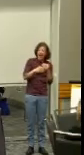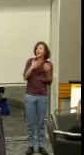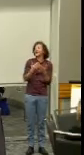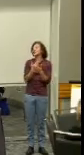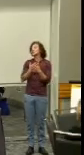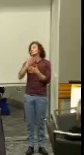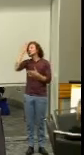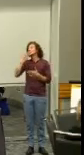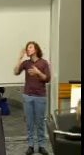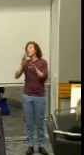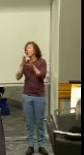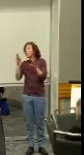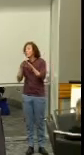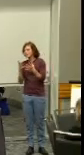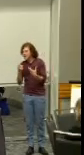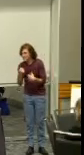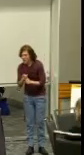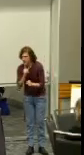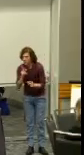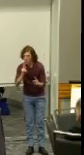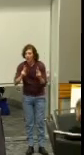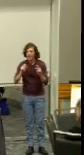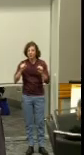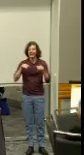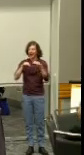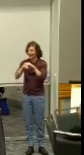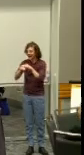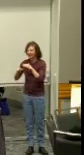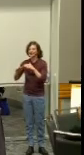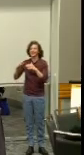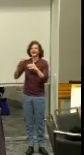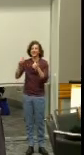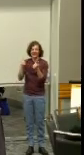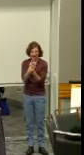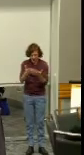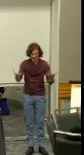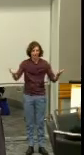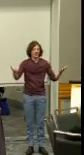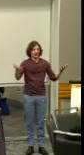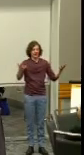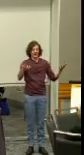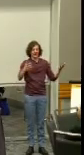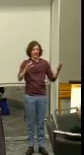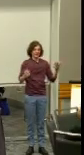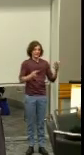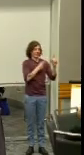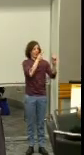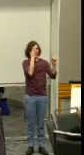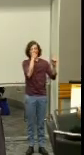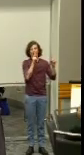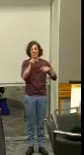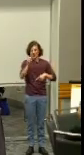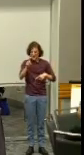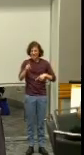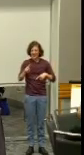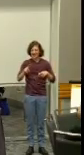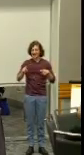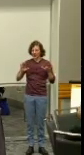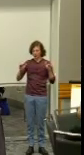everywhere. That's a big part of universal design, and also a big focus of this project.